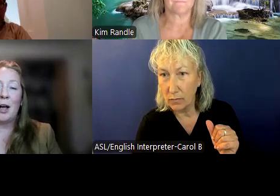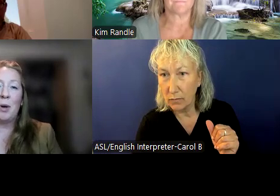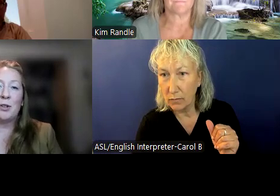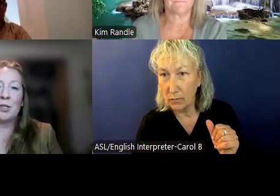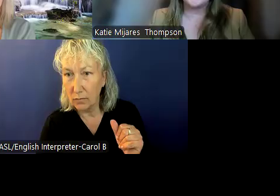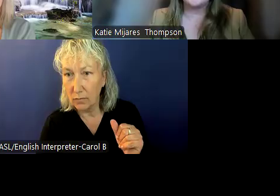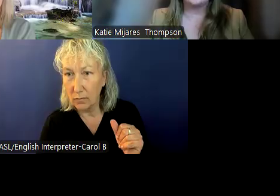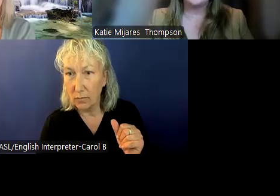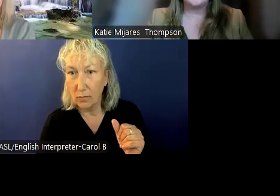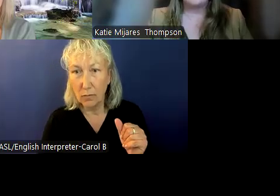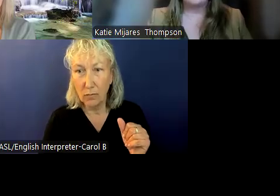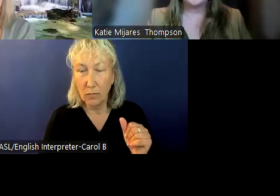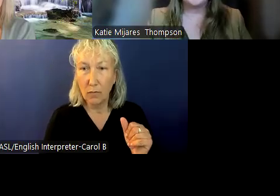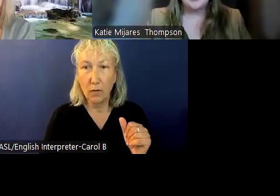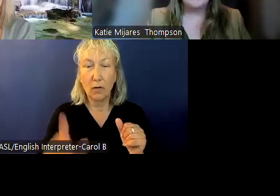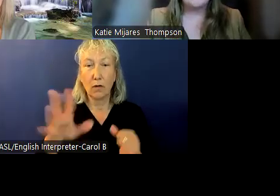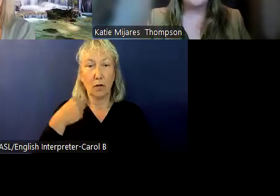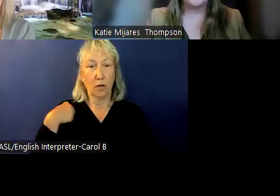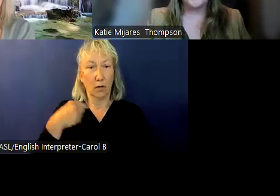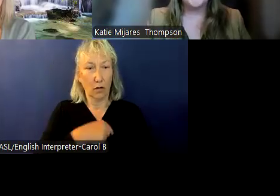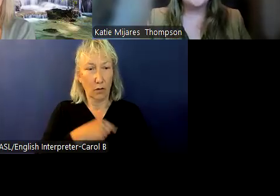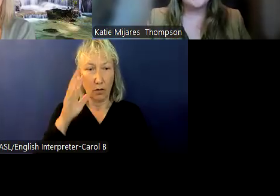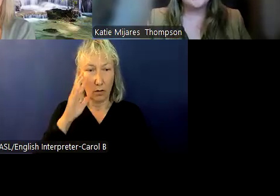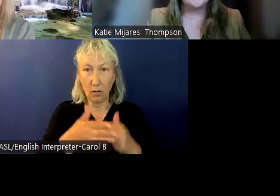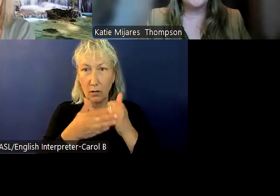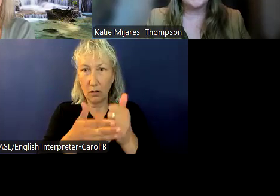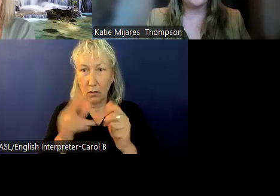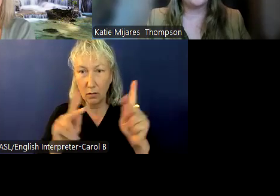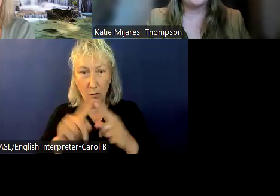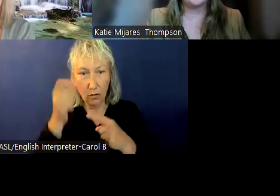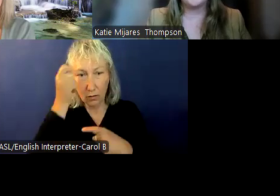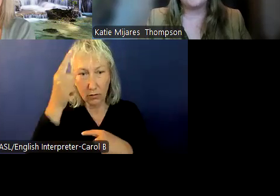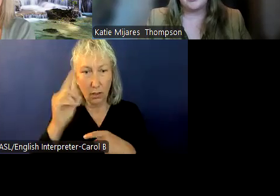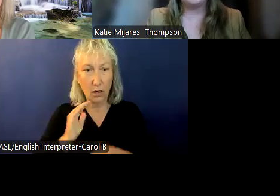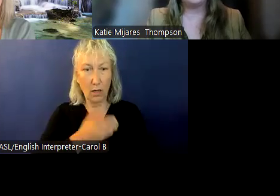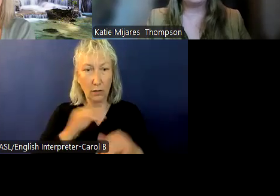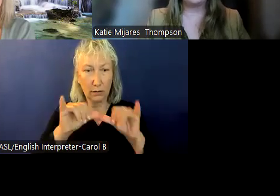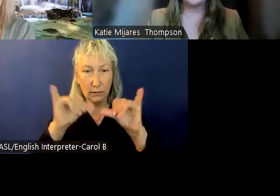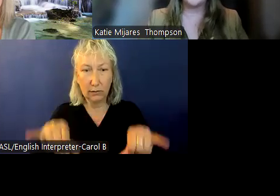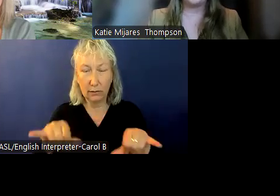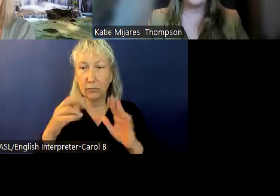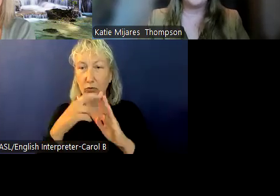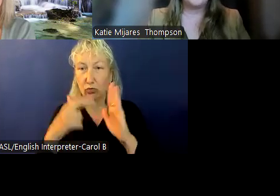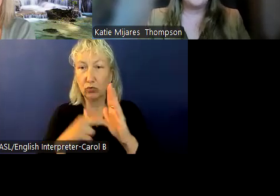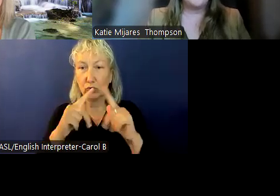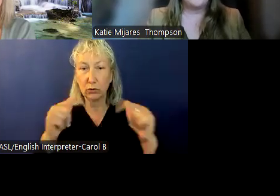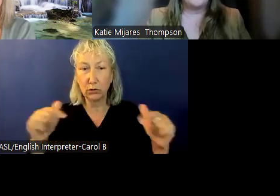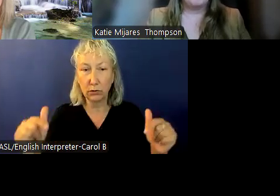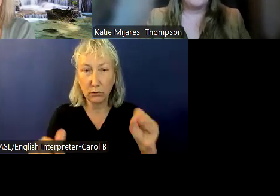also help understand and folks navigate the rules and systems in order to do that. So